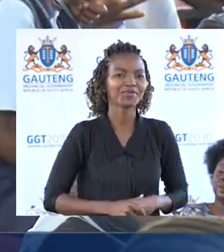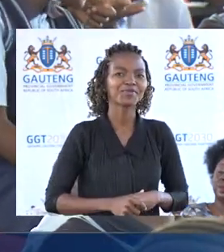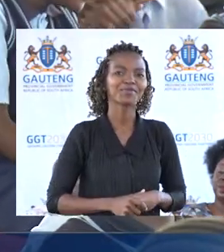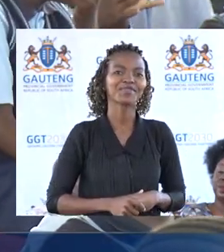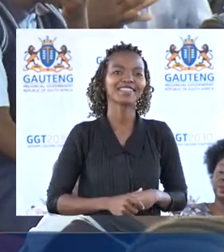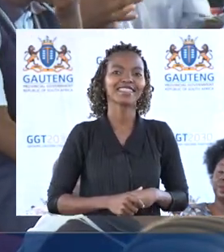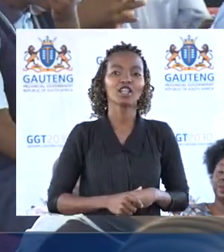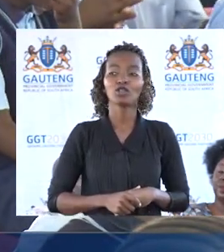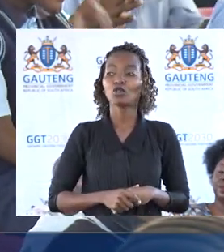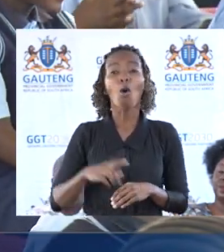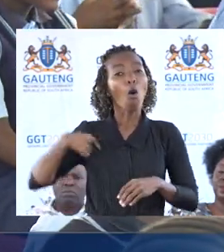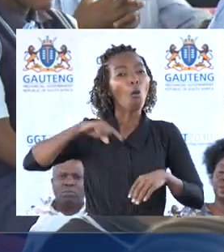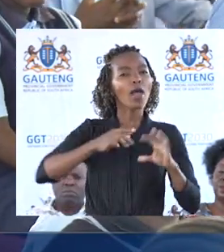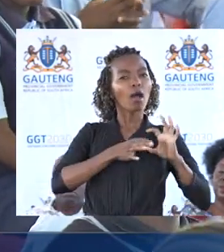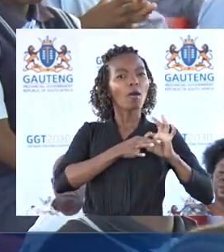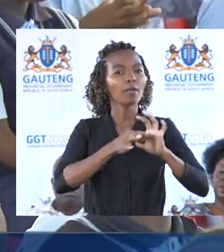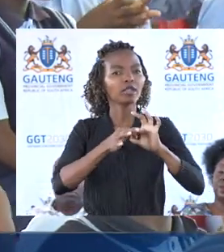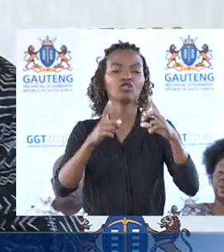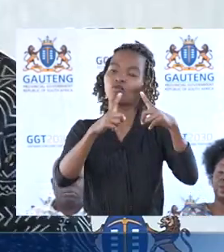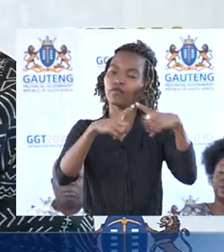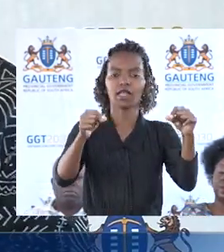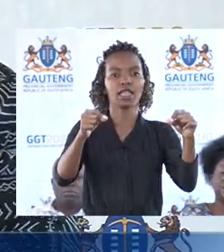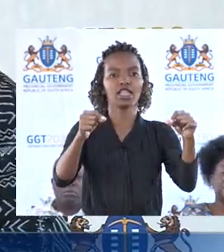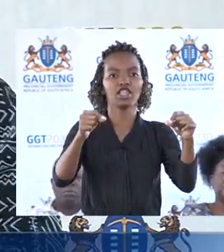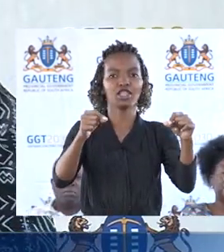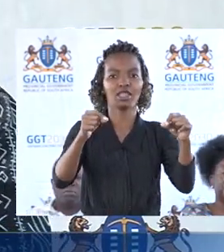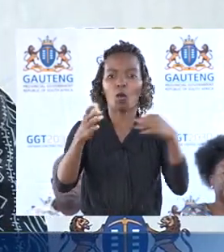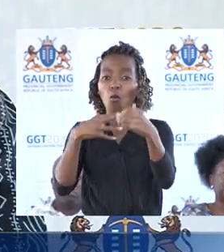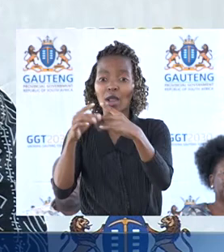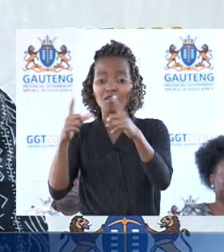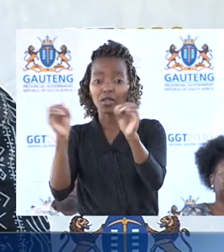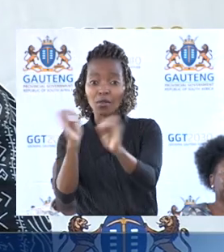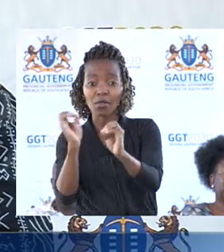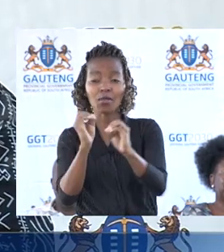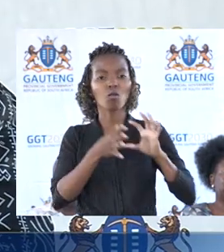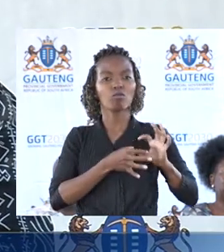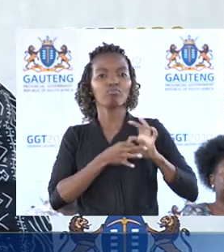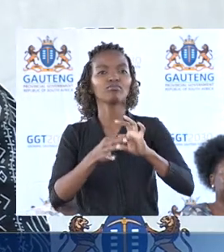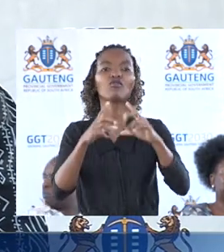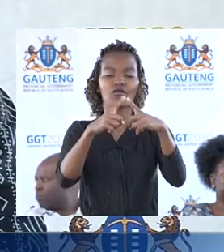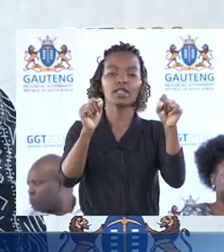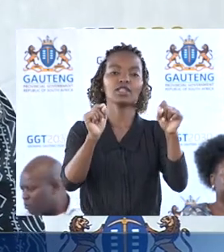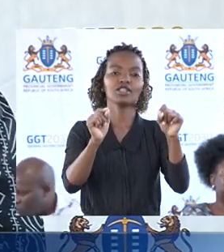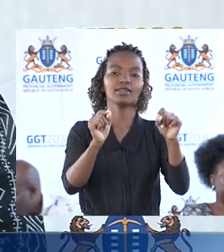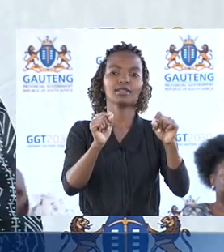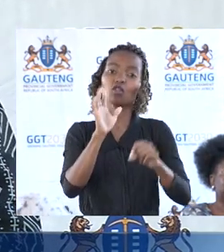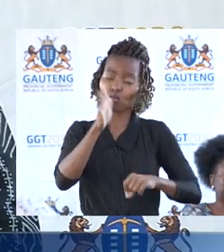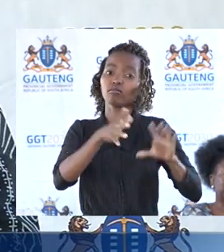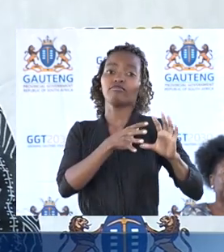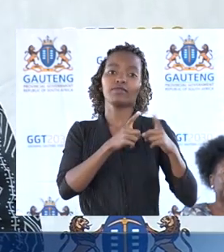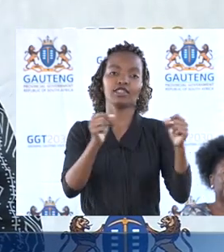So we are committed to conclude all these unfinished projects. And we will finish